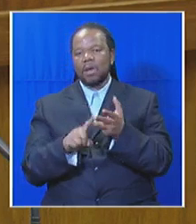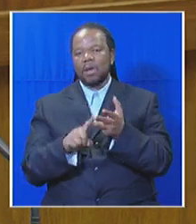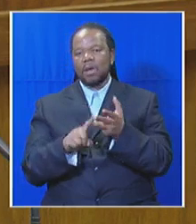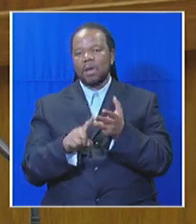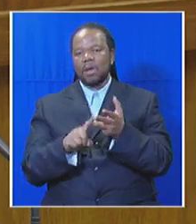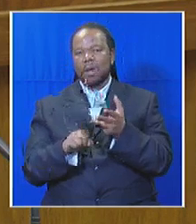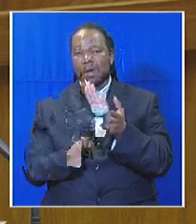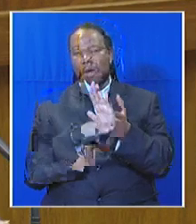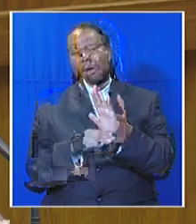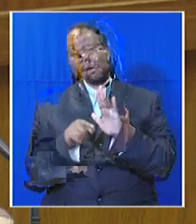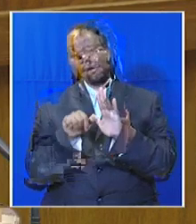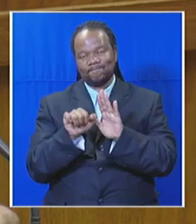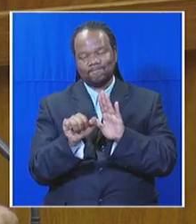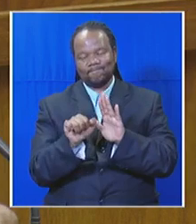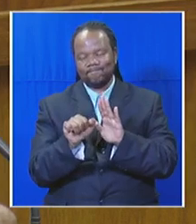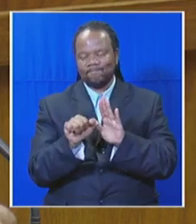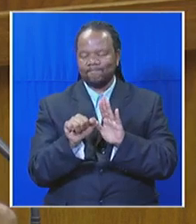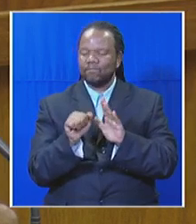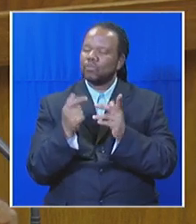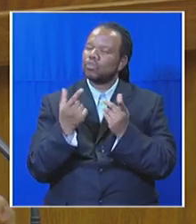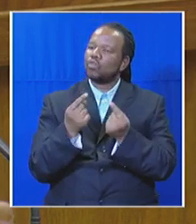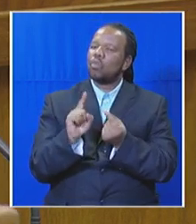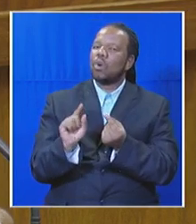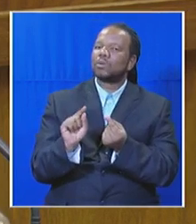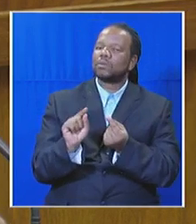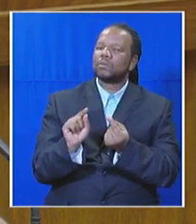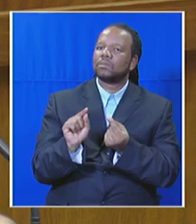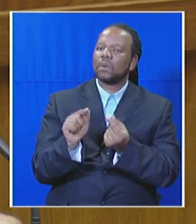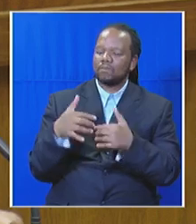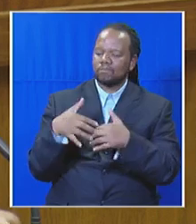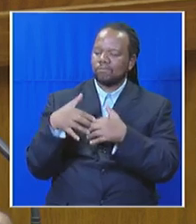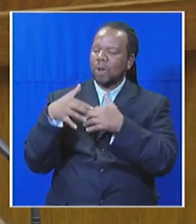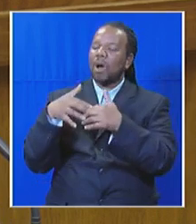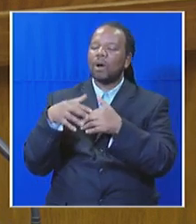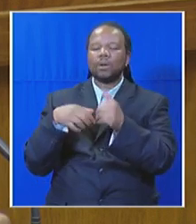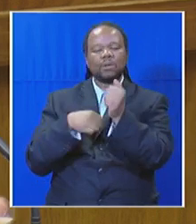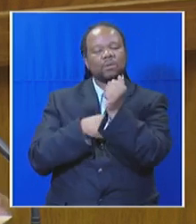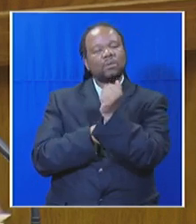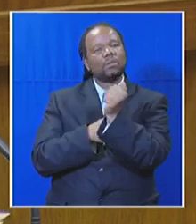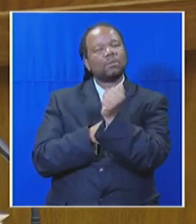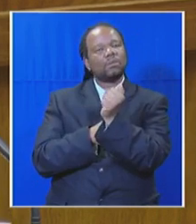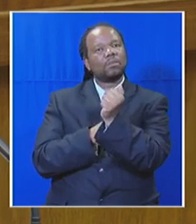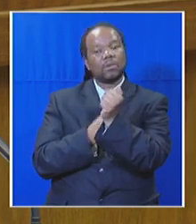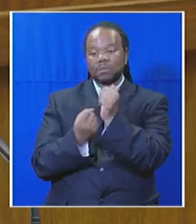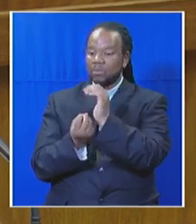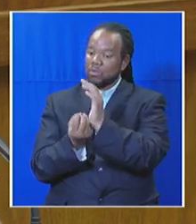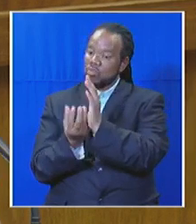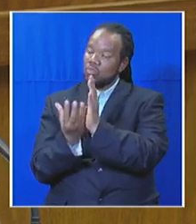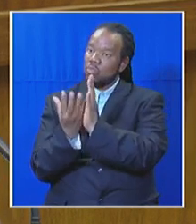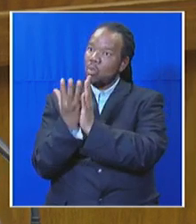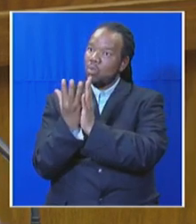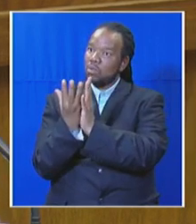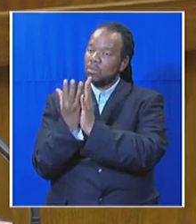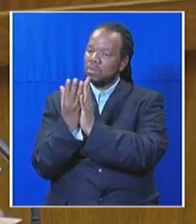are aimed at tracking industrialization inclusive growth and sustainable